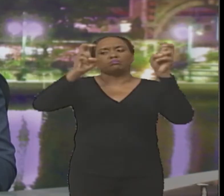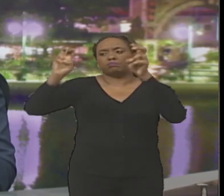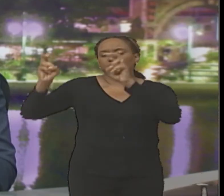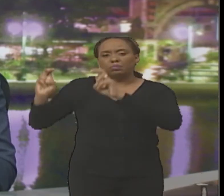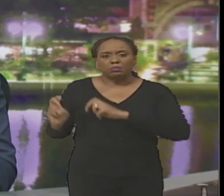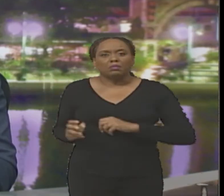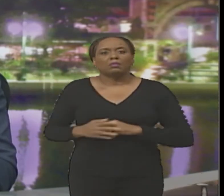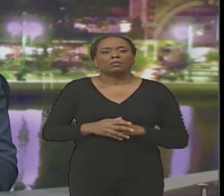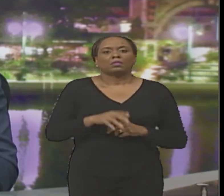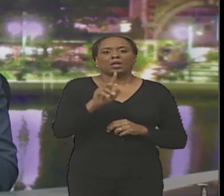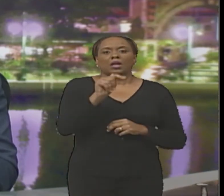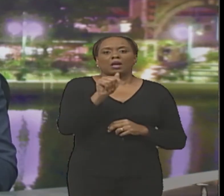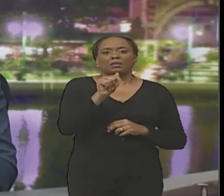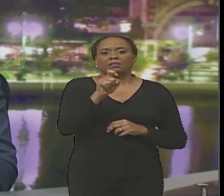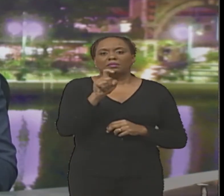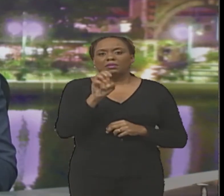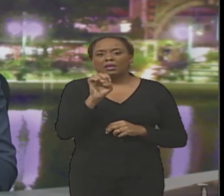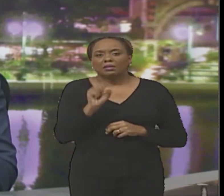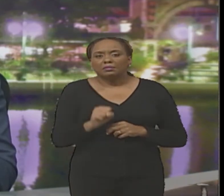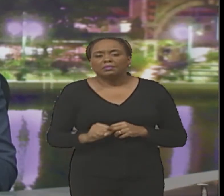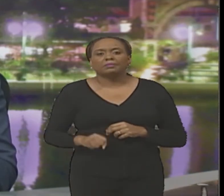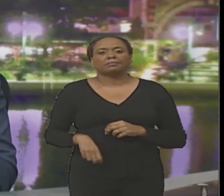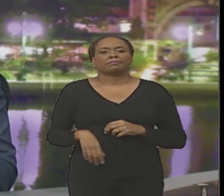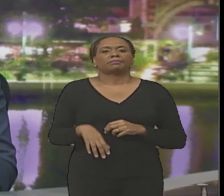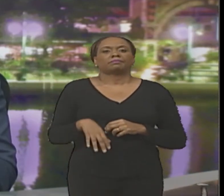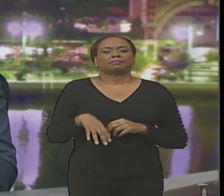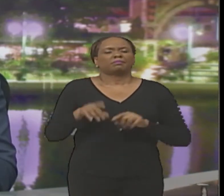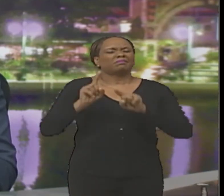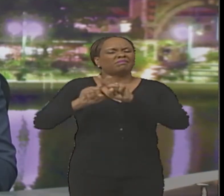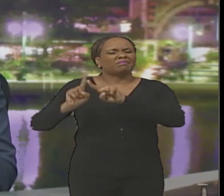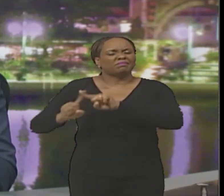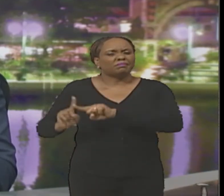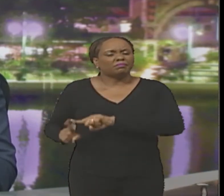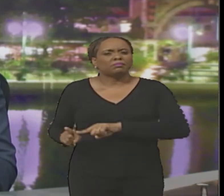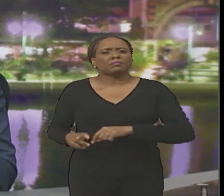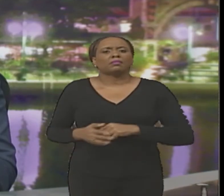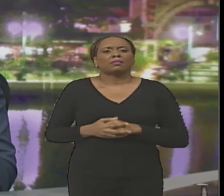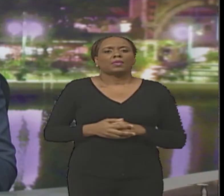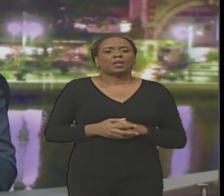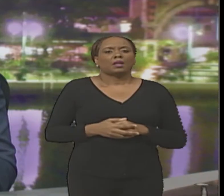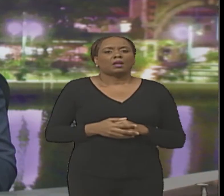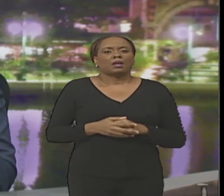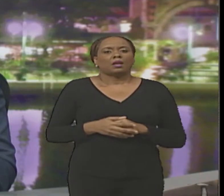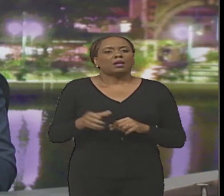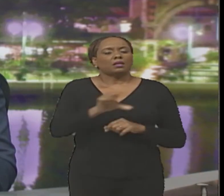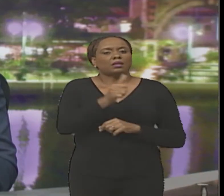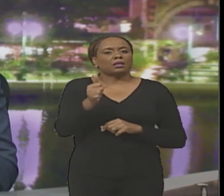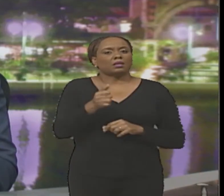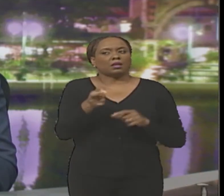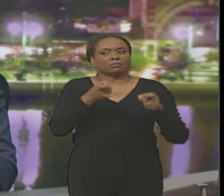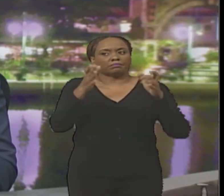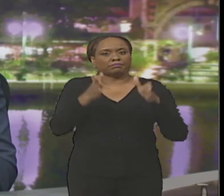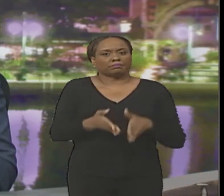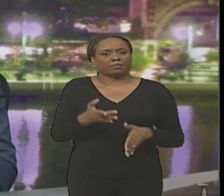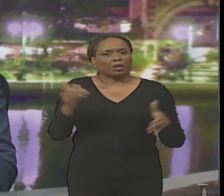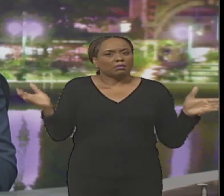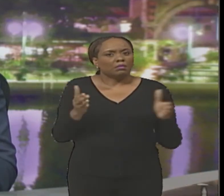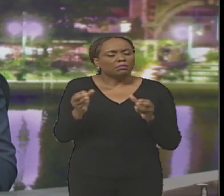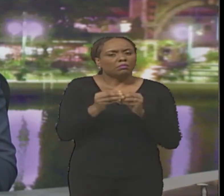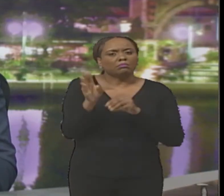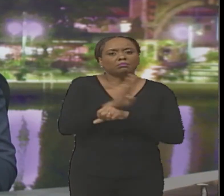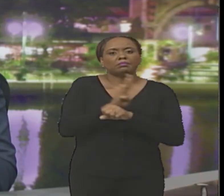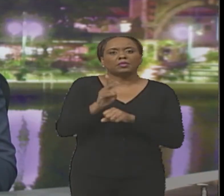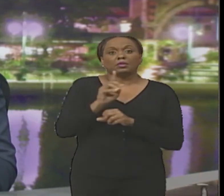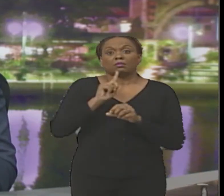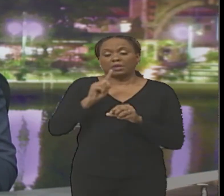to entrepreneurship. Managing Director of Regional Management Services, Inc. and event producer Dennis DePisa encouraged more businesses